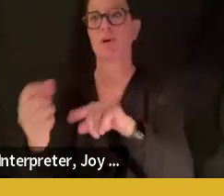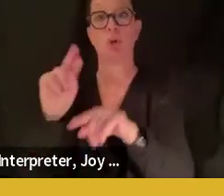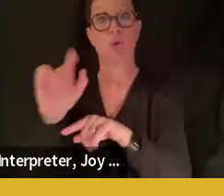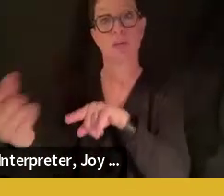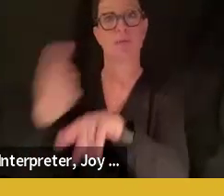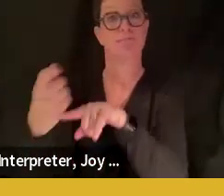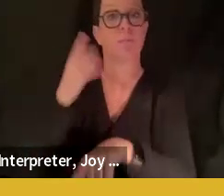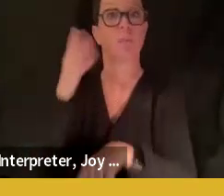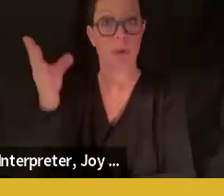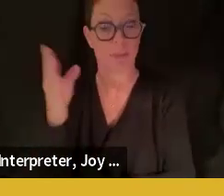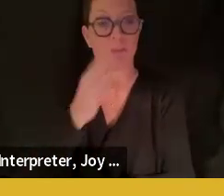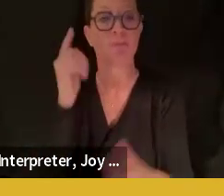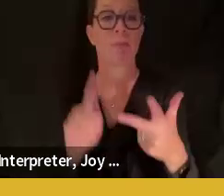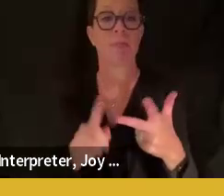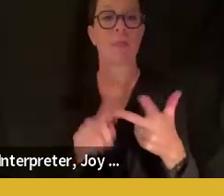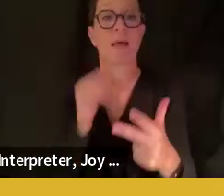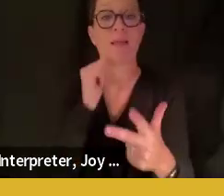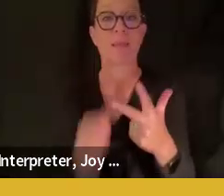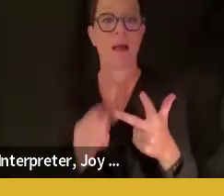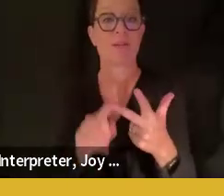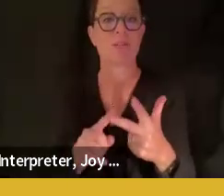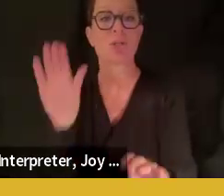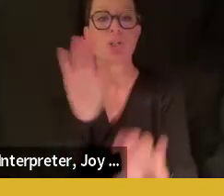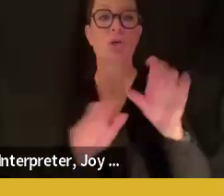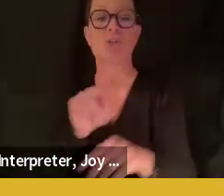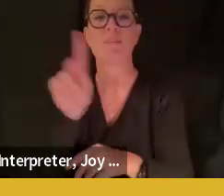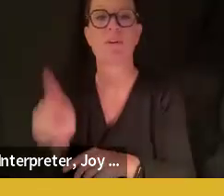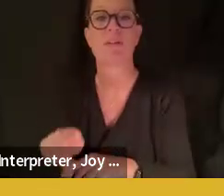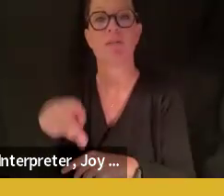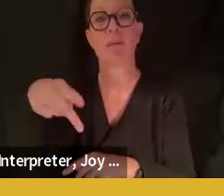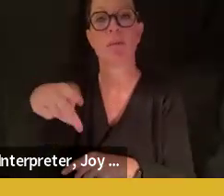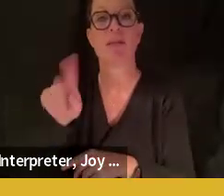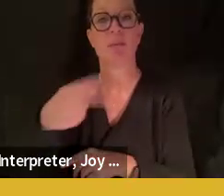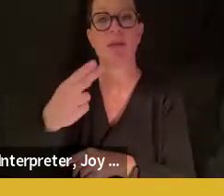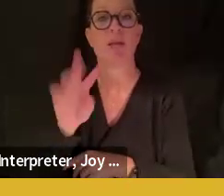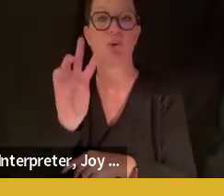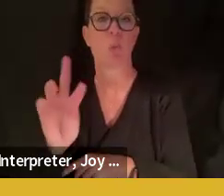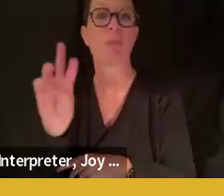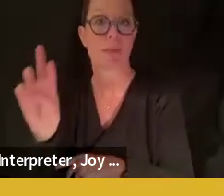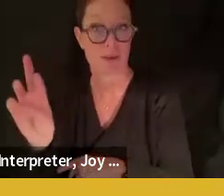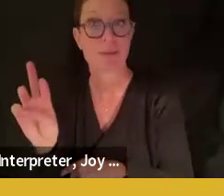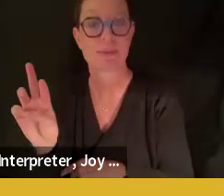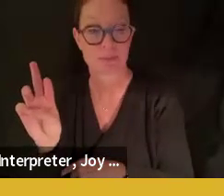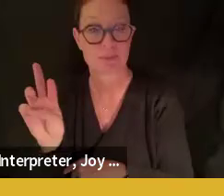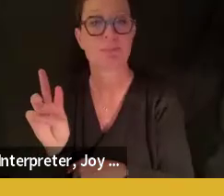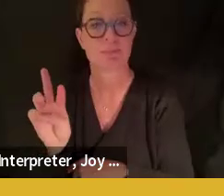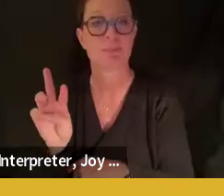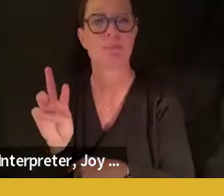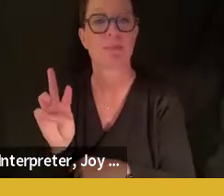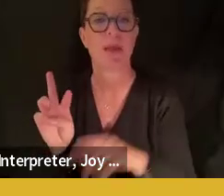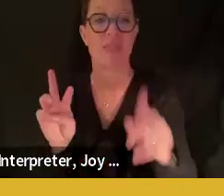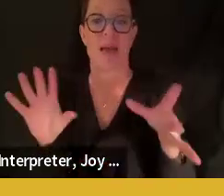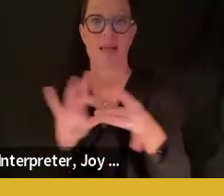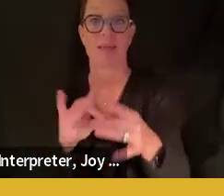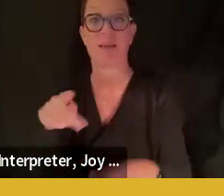from us. Lastly, we recommend searching the Philadelphia Department of Public Health's website at this